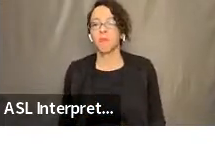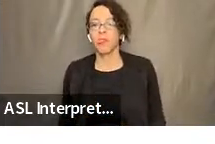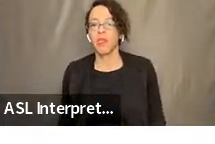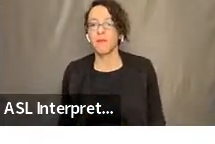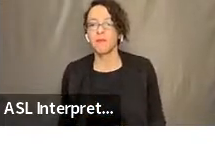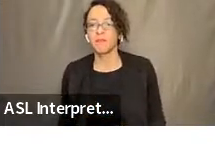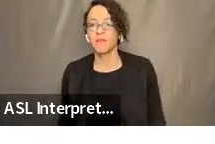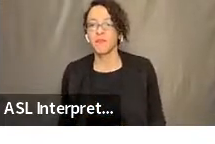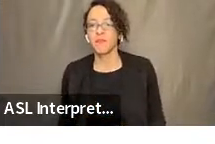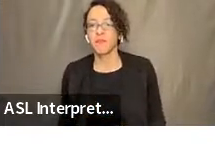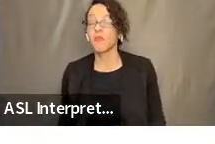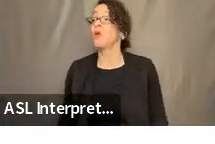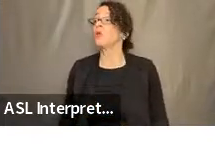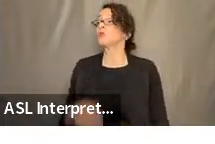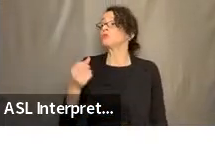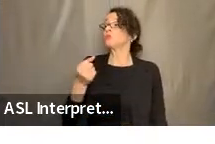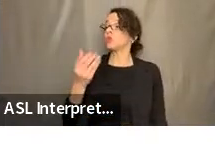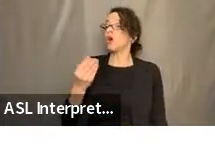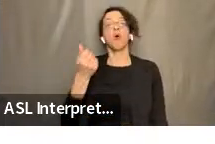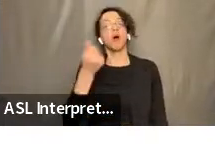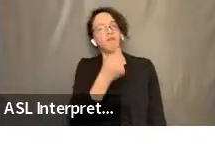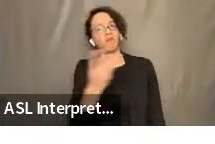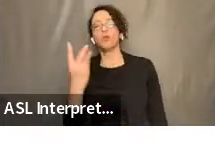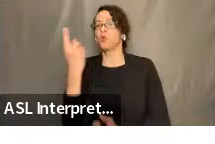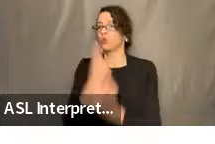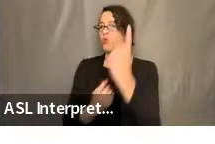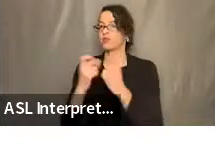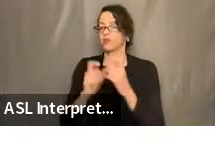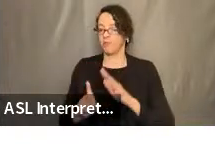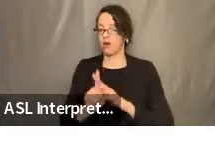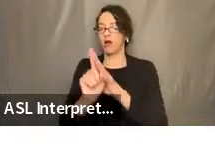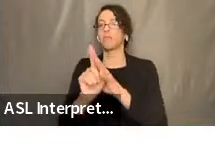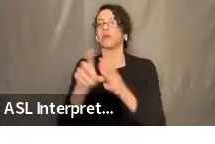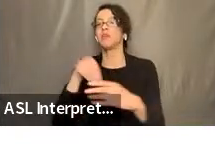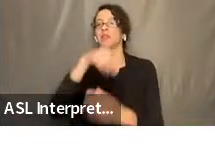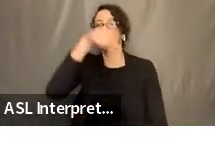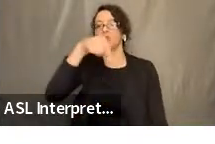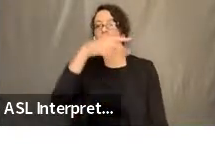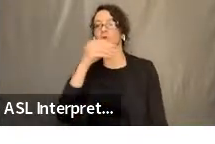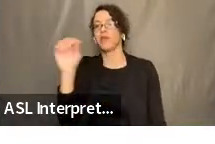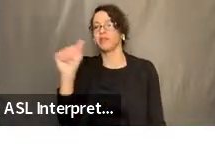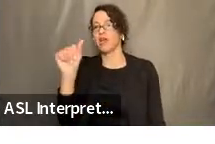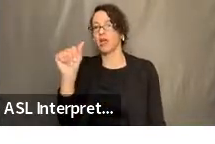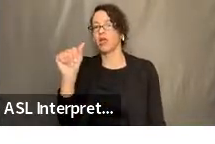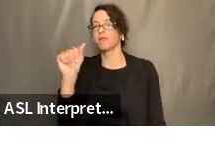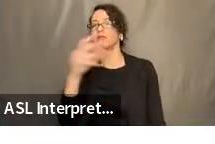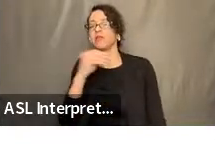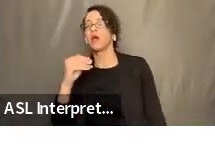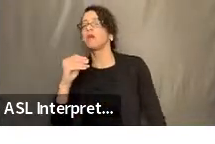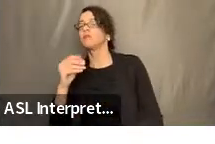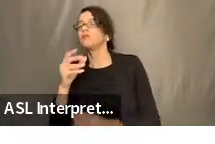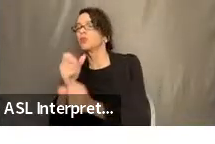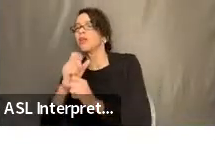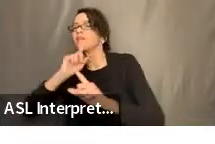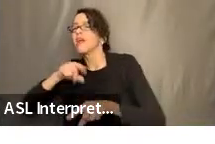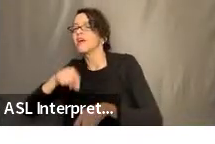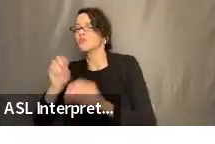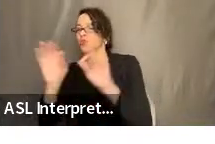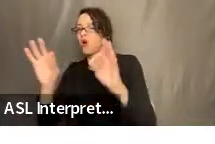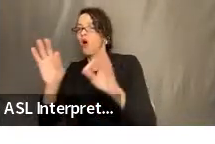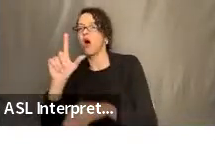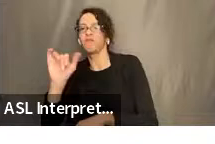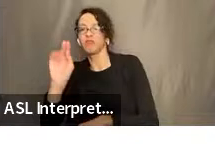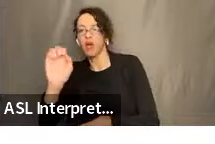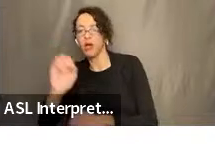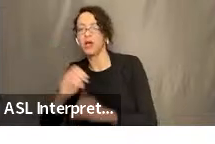questions that have been coming through here in the Q&A that are being answered offline. I actually think I'm going to read